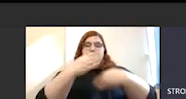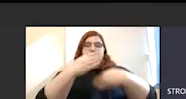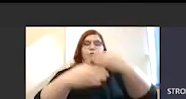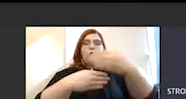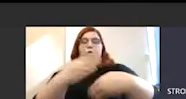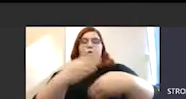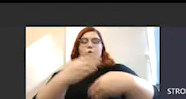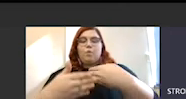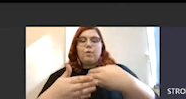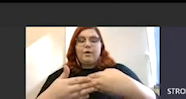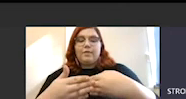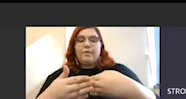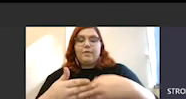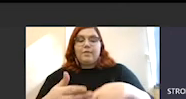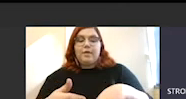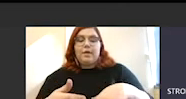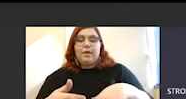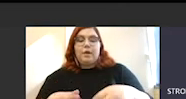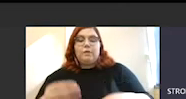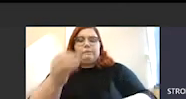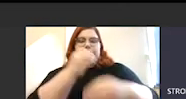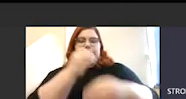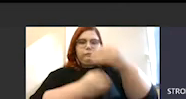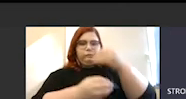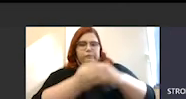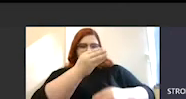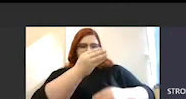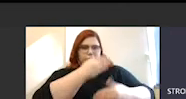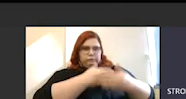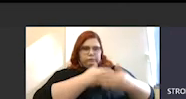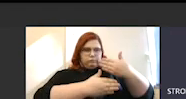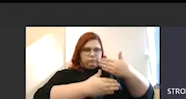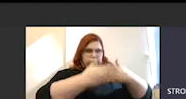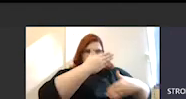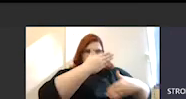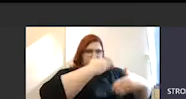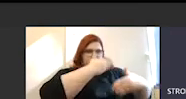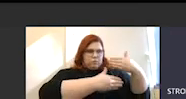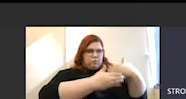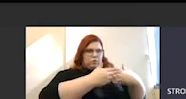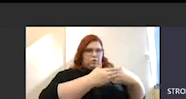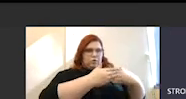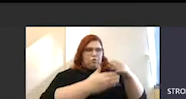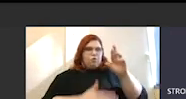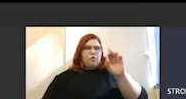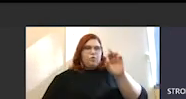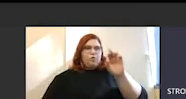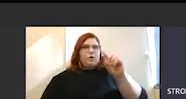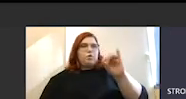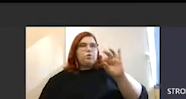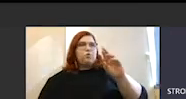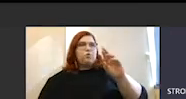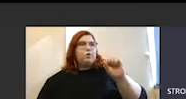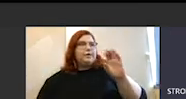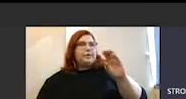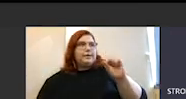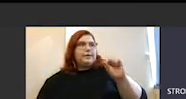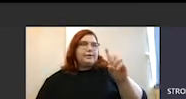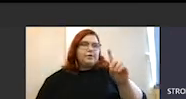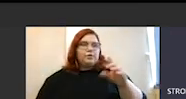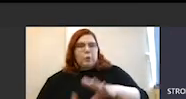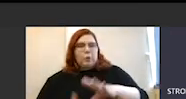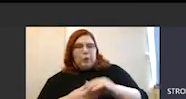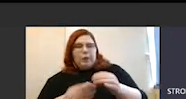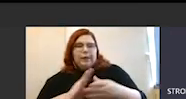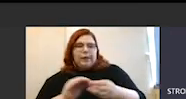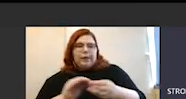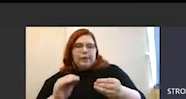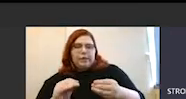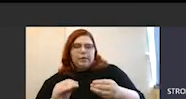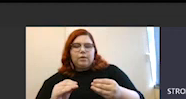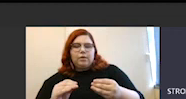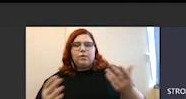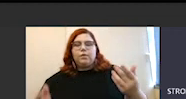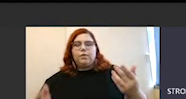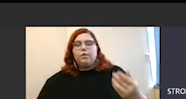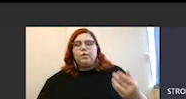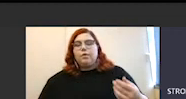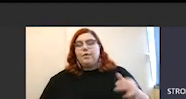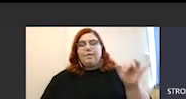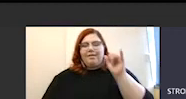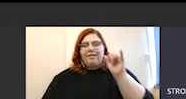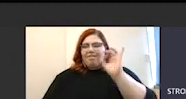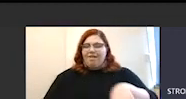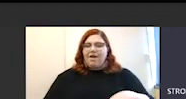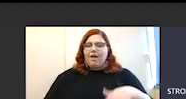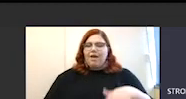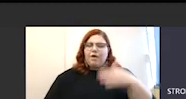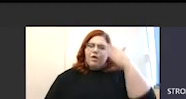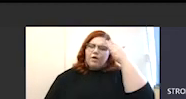the sequencing and have a reconstructed, deconstructed, reconstructed story like that. I thought that was a